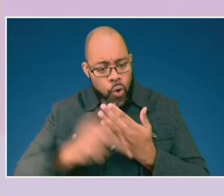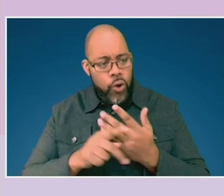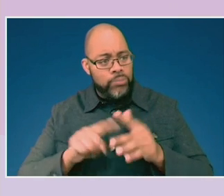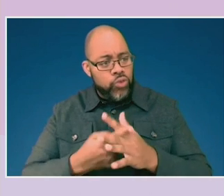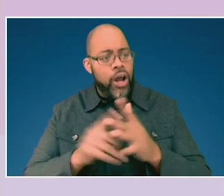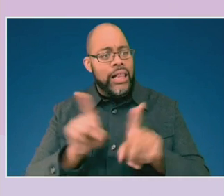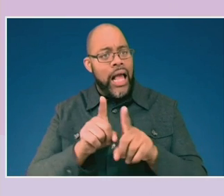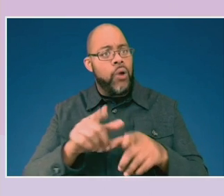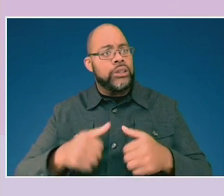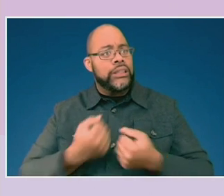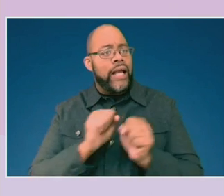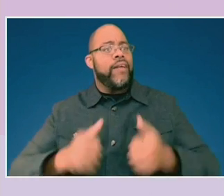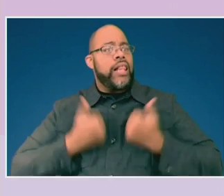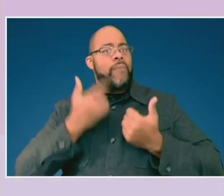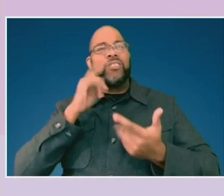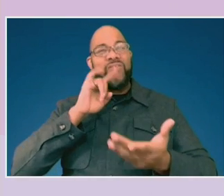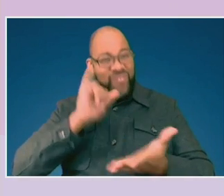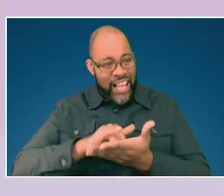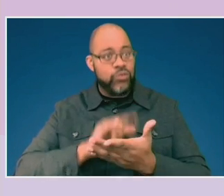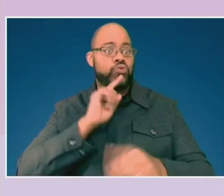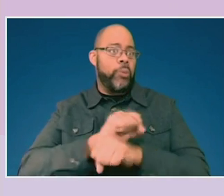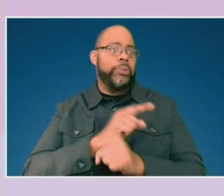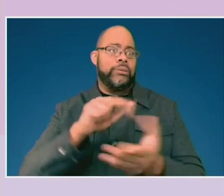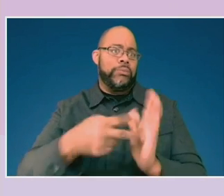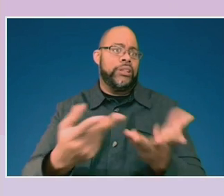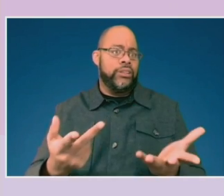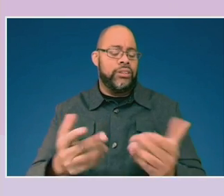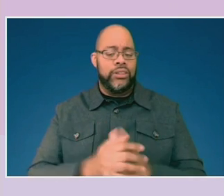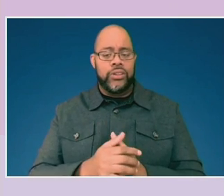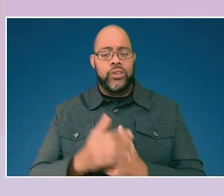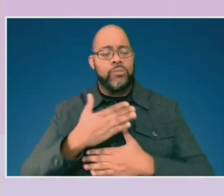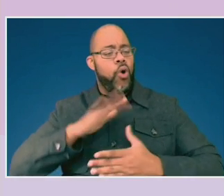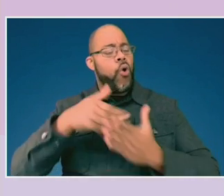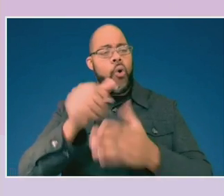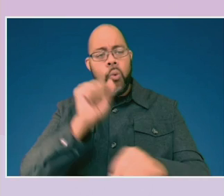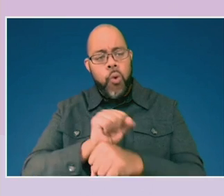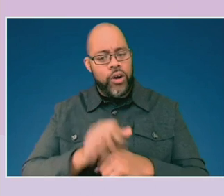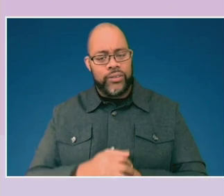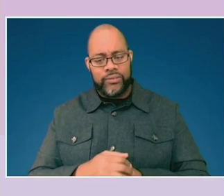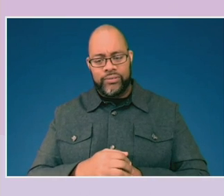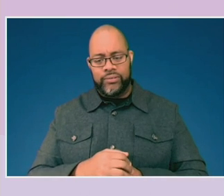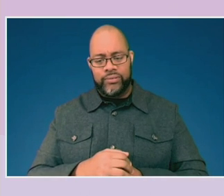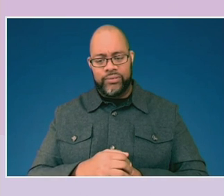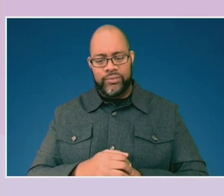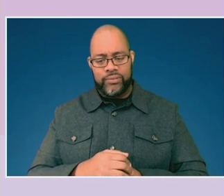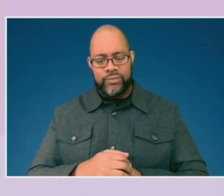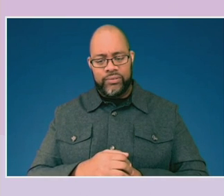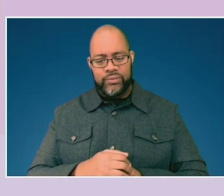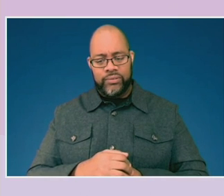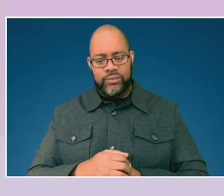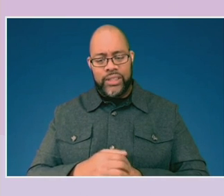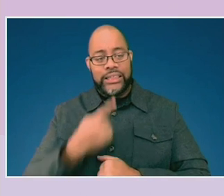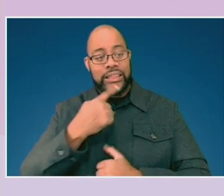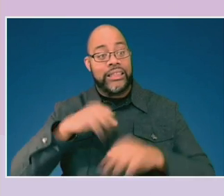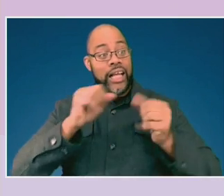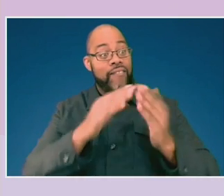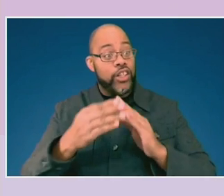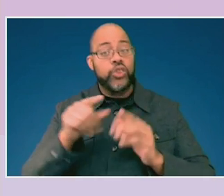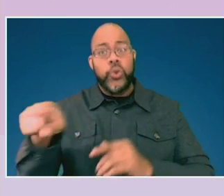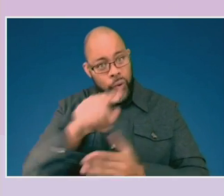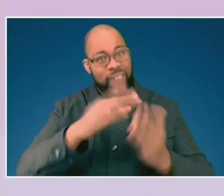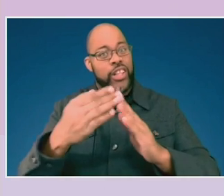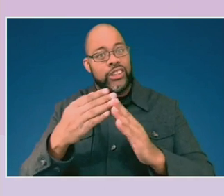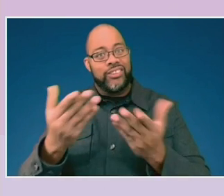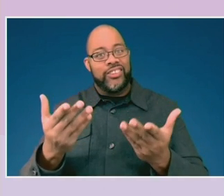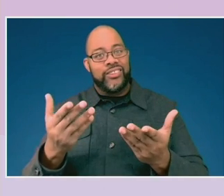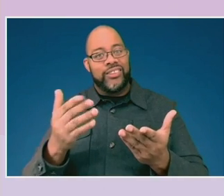what truly is at stake here. I really appreciate all the work you're doing. I always say it takes a village. You are the village elders.